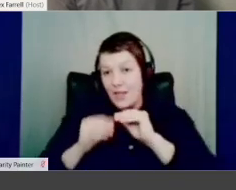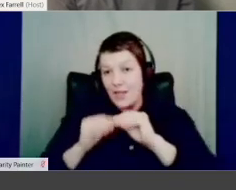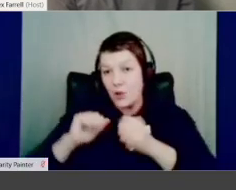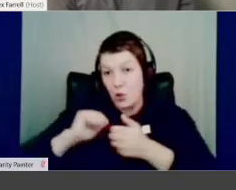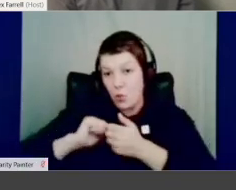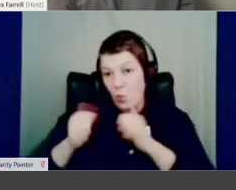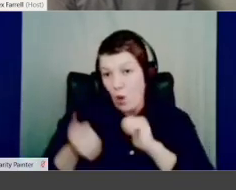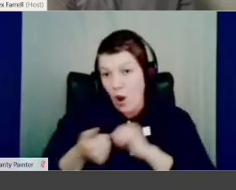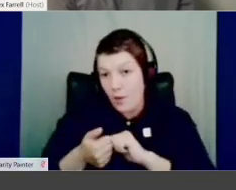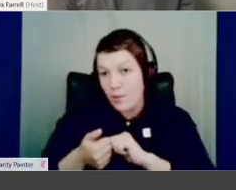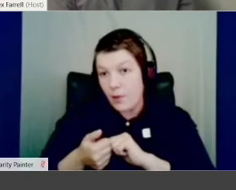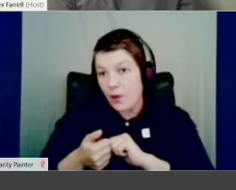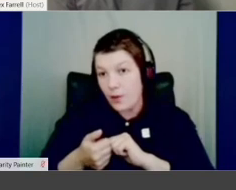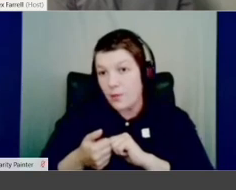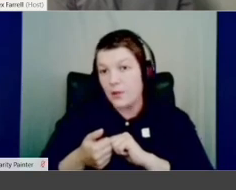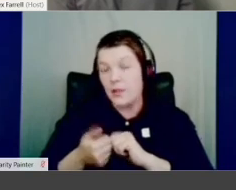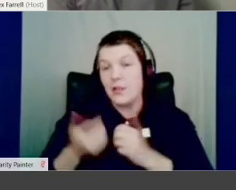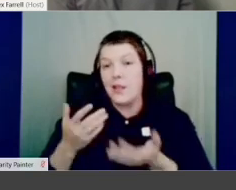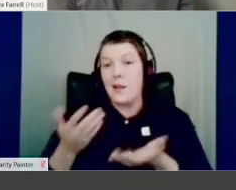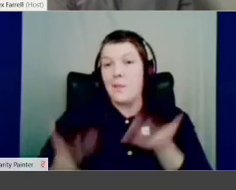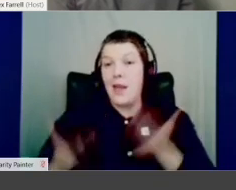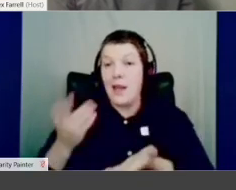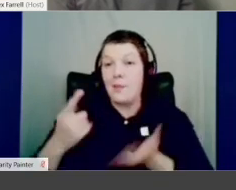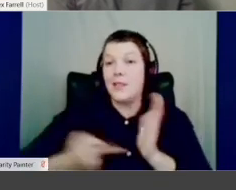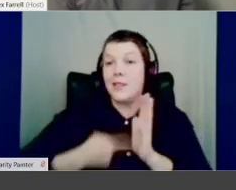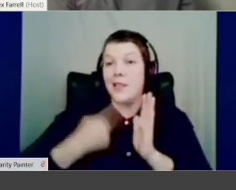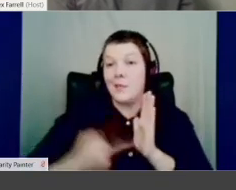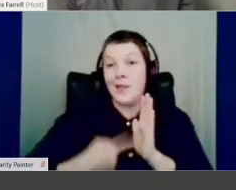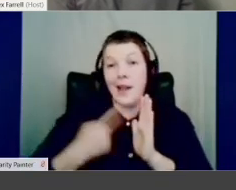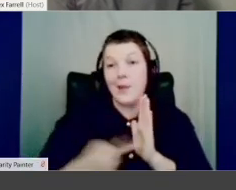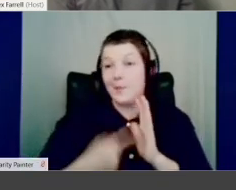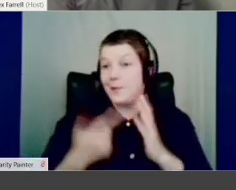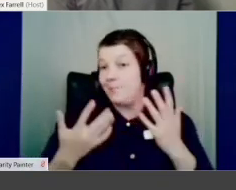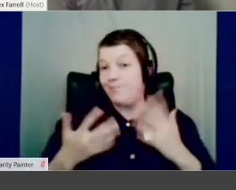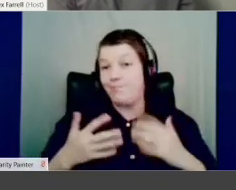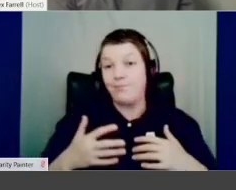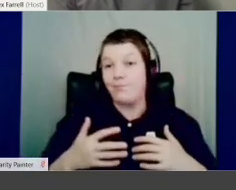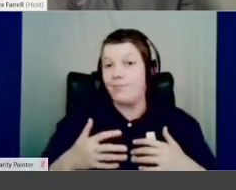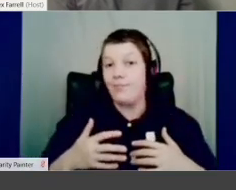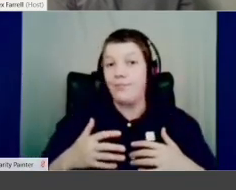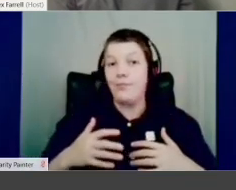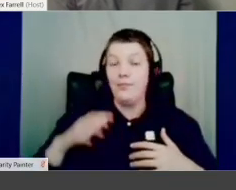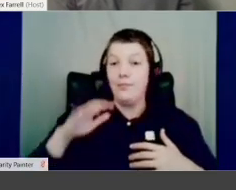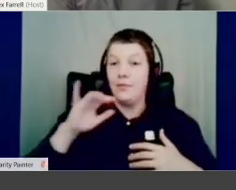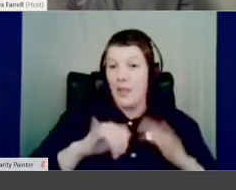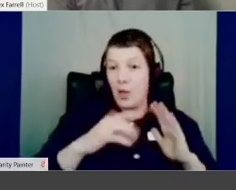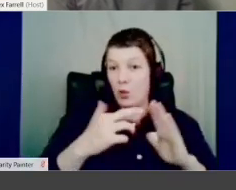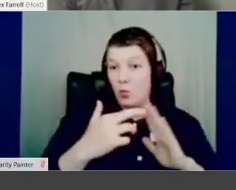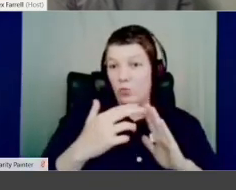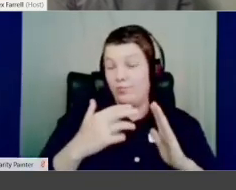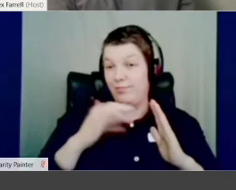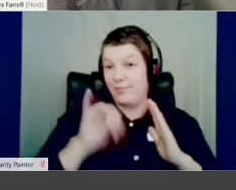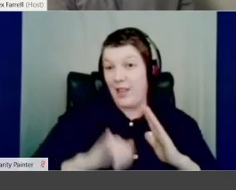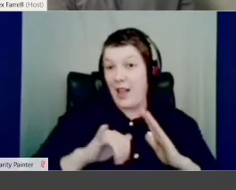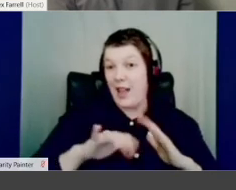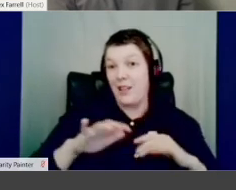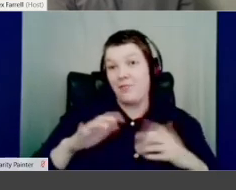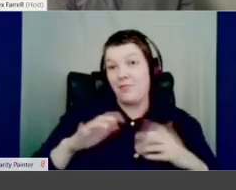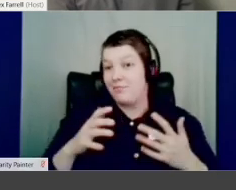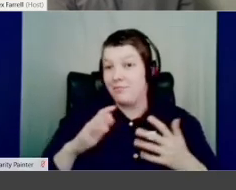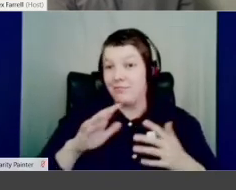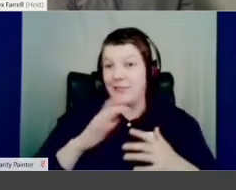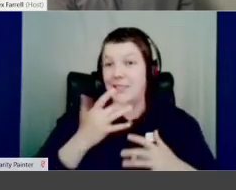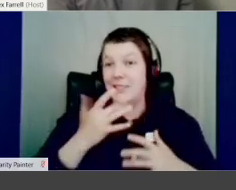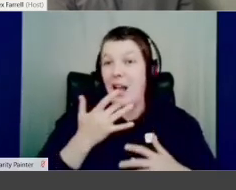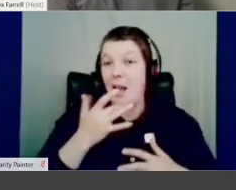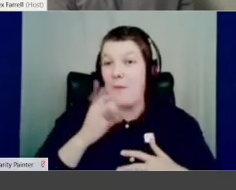like maybe there's like an industry standard, like this third party thing is so much better than anything we can do, so we're